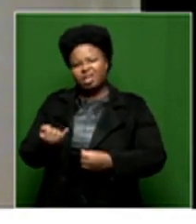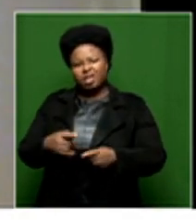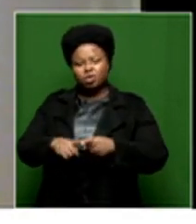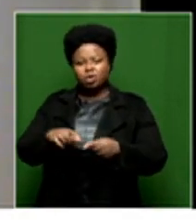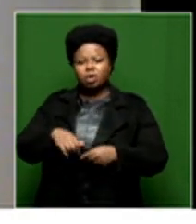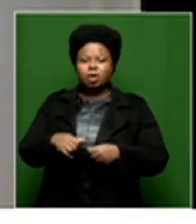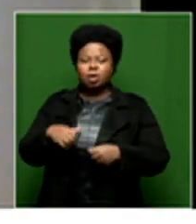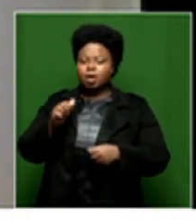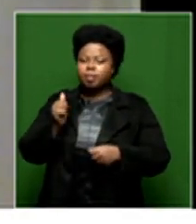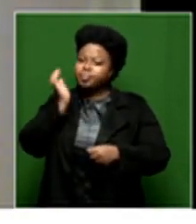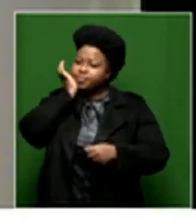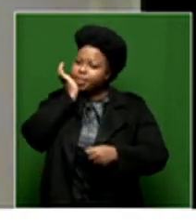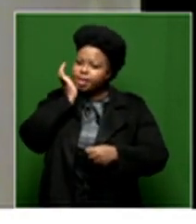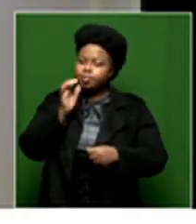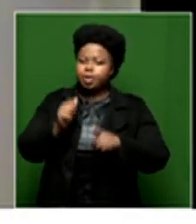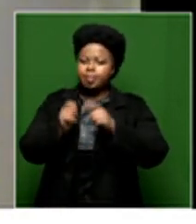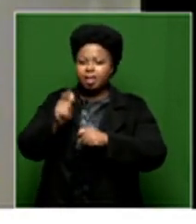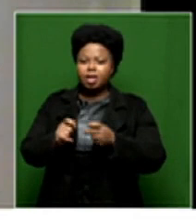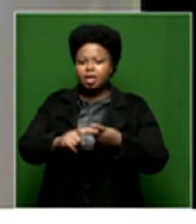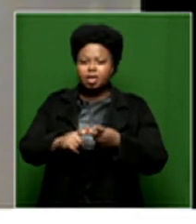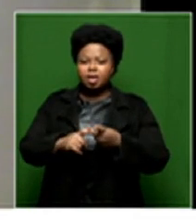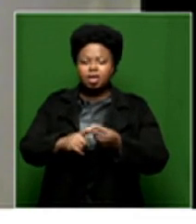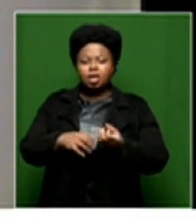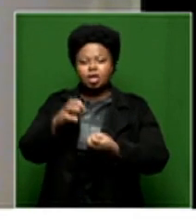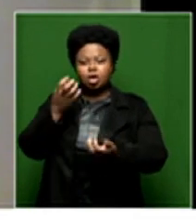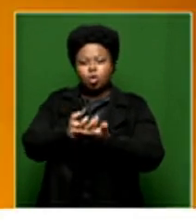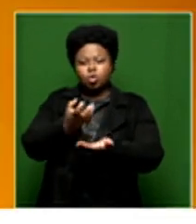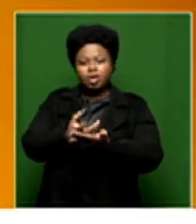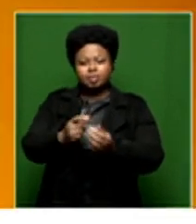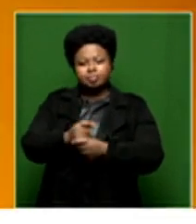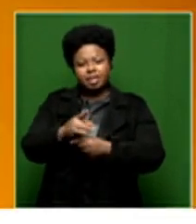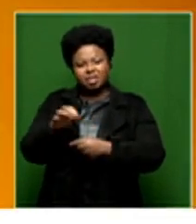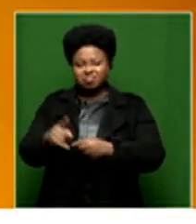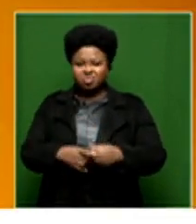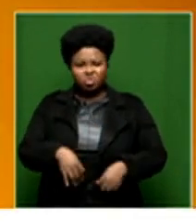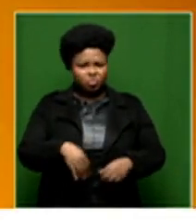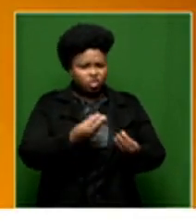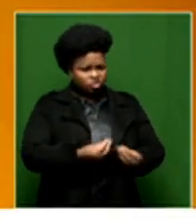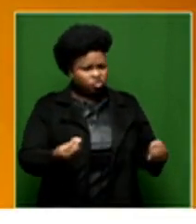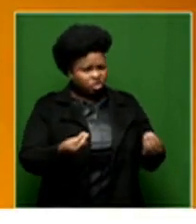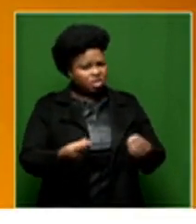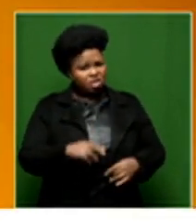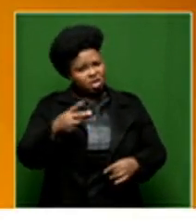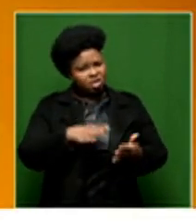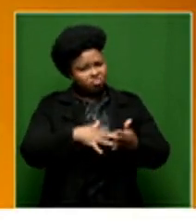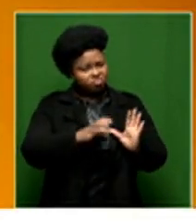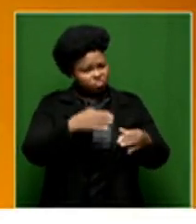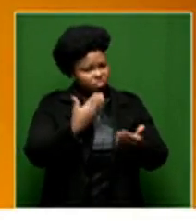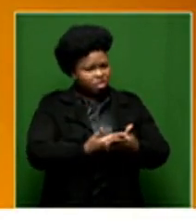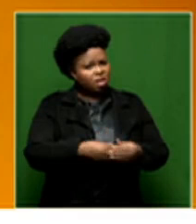your almond milk and coconut milk. So is it safe to be consumed by children and other vulnerable groups?